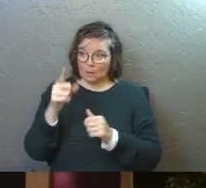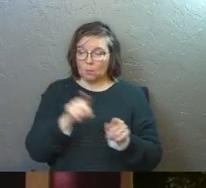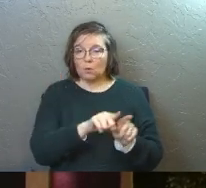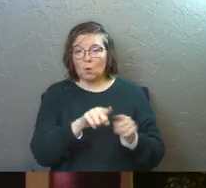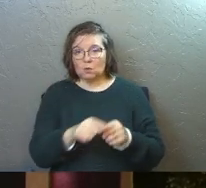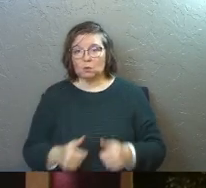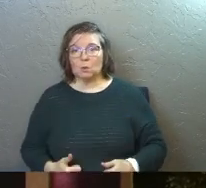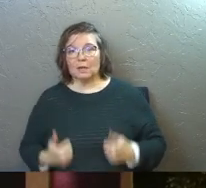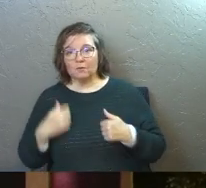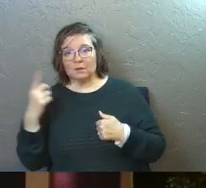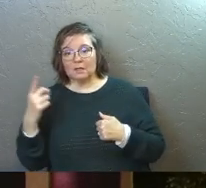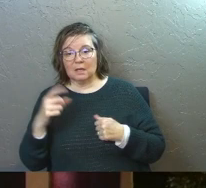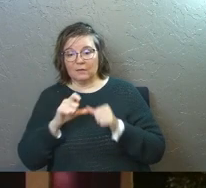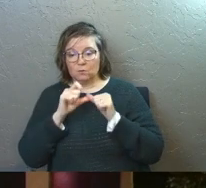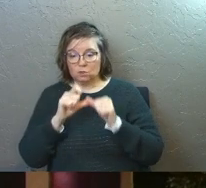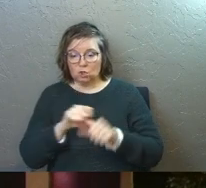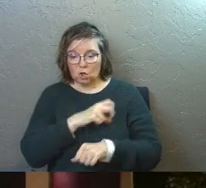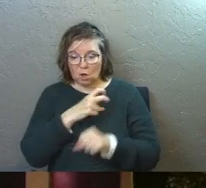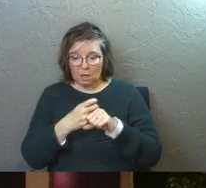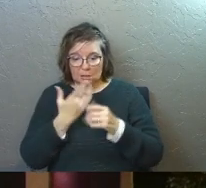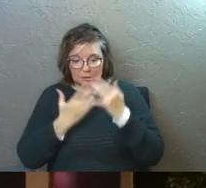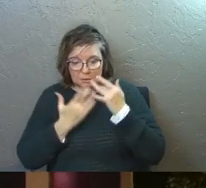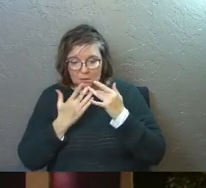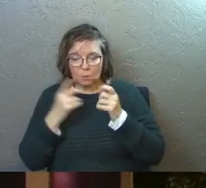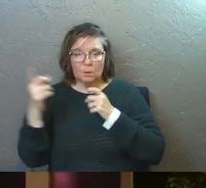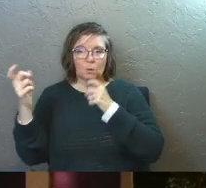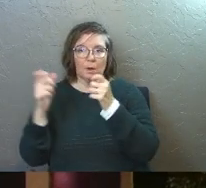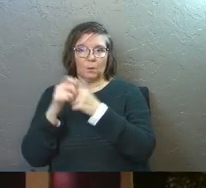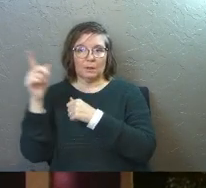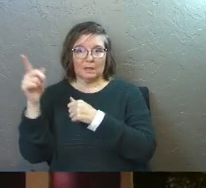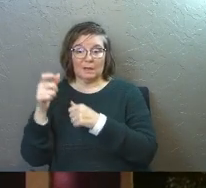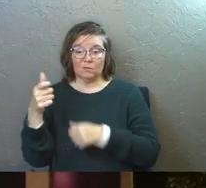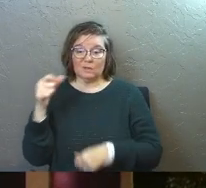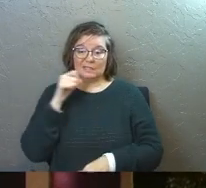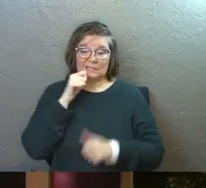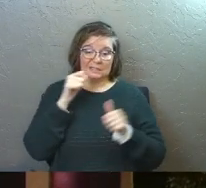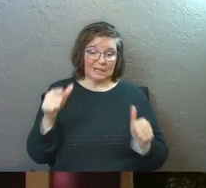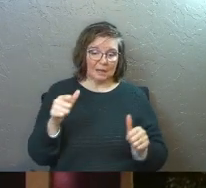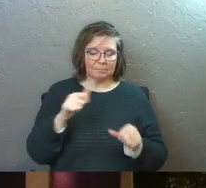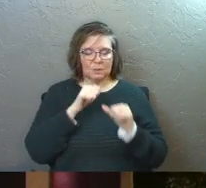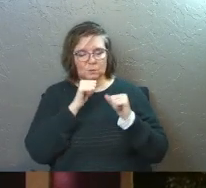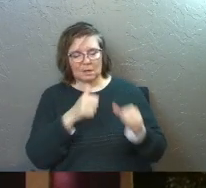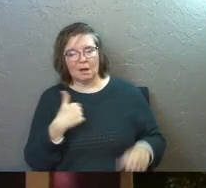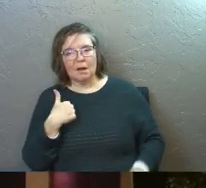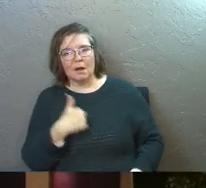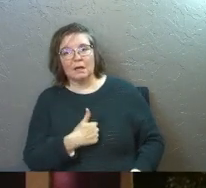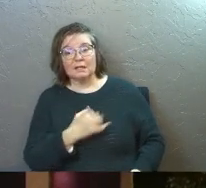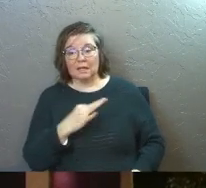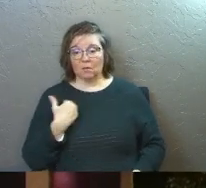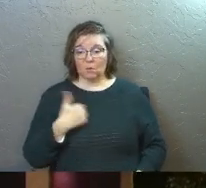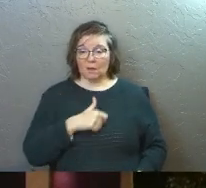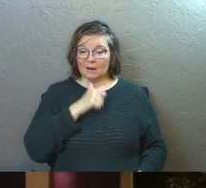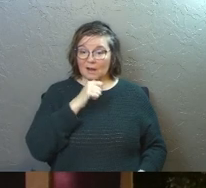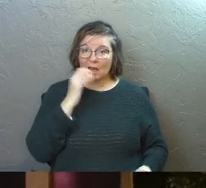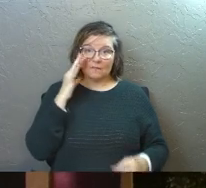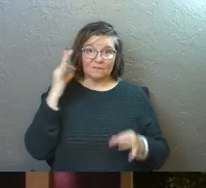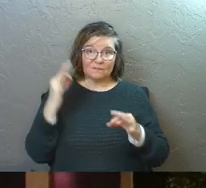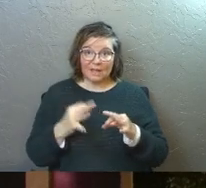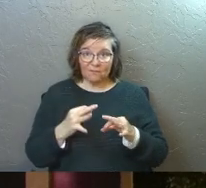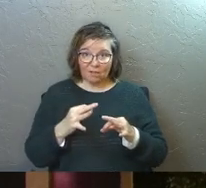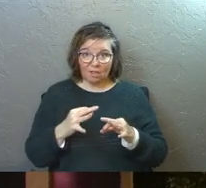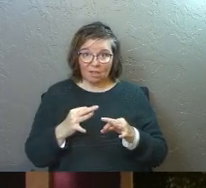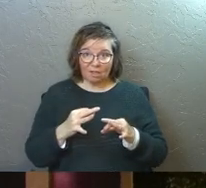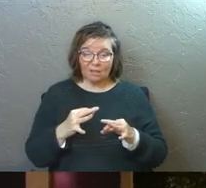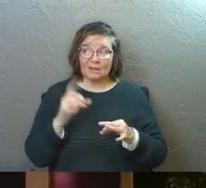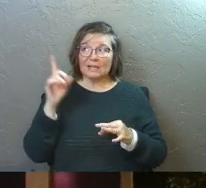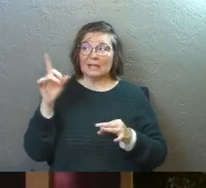also live with him. If we endure hardship, we will reign with him. If we deny him, he will deny us. If we are unfaithful, listen to